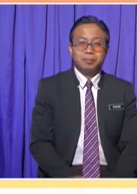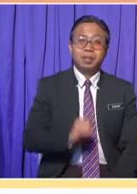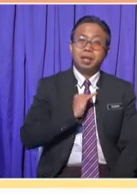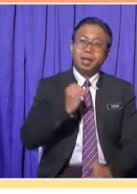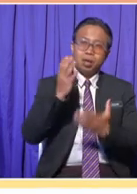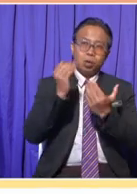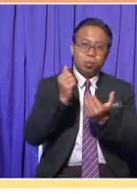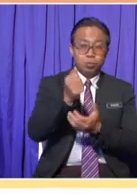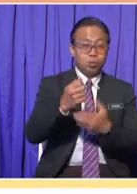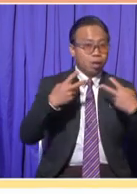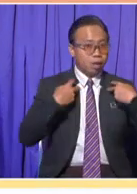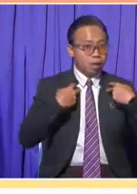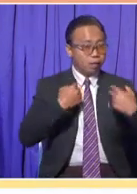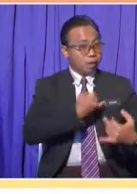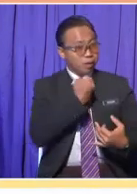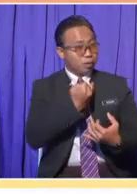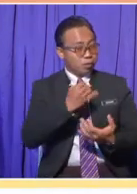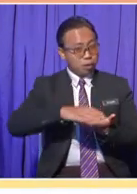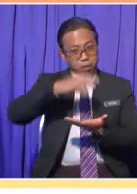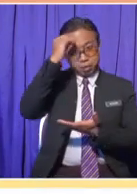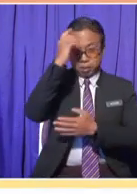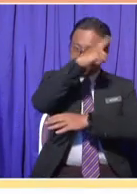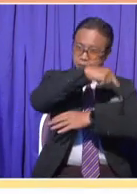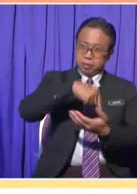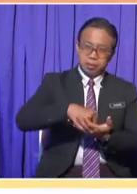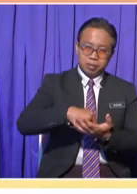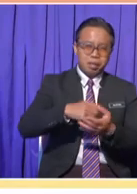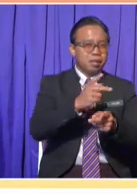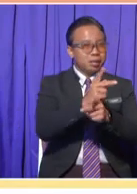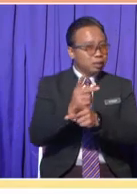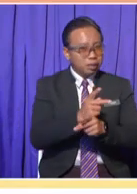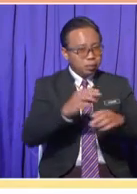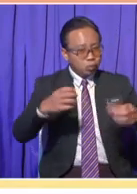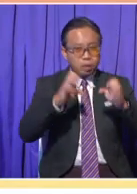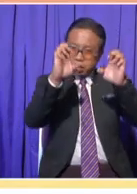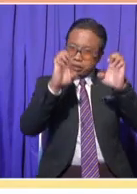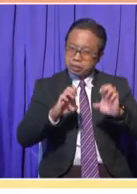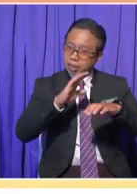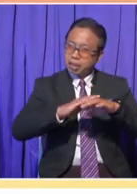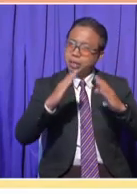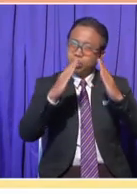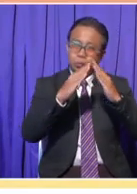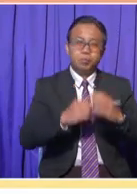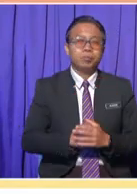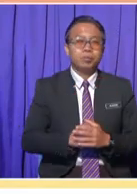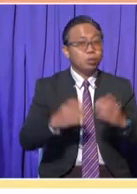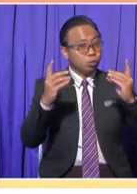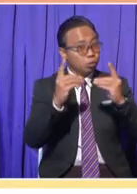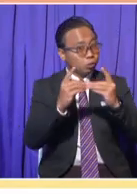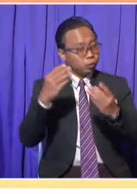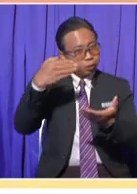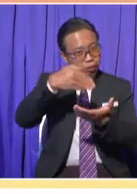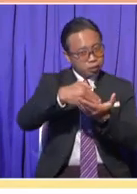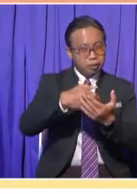I hope you have enjoyed today's lesson and keep doing the exercises at home. Till we meet